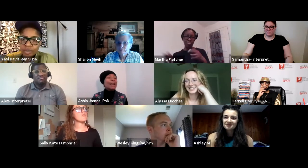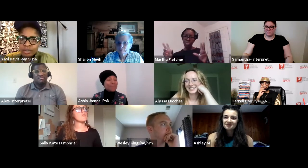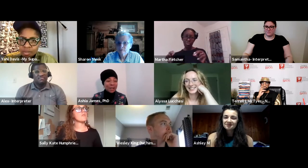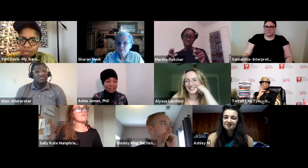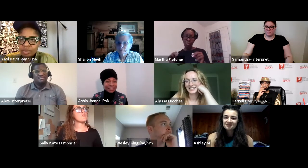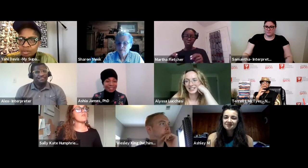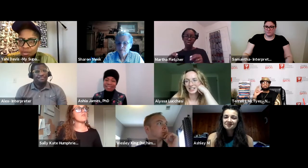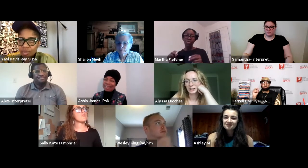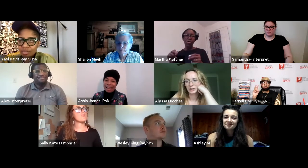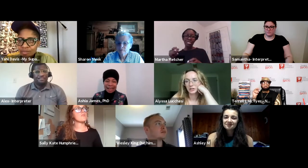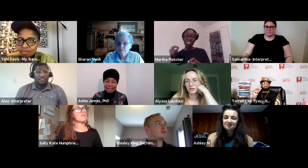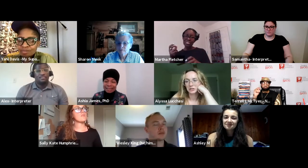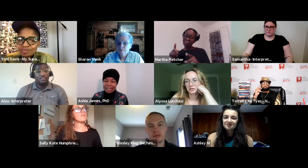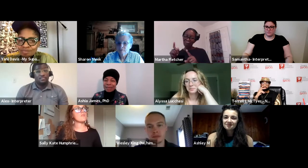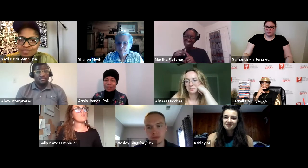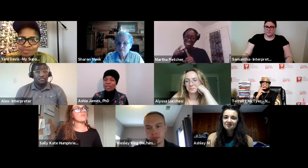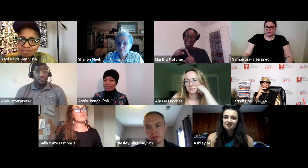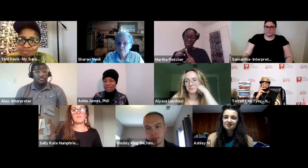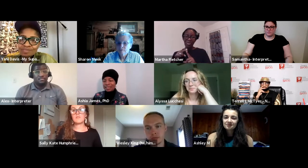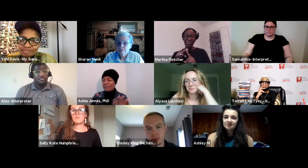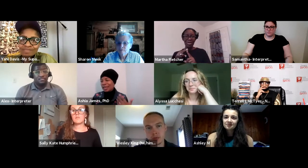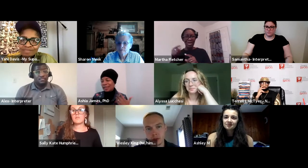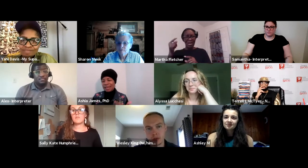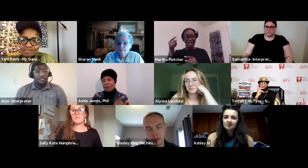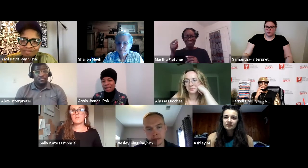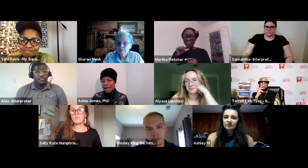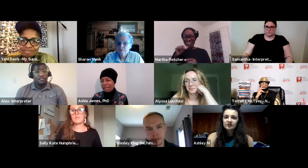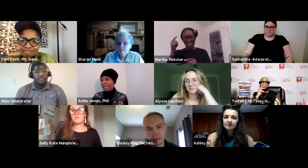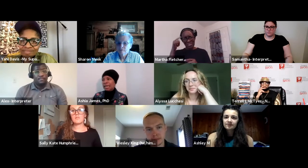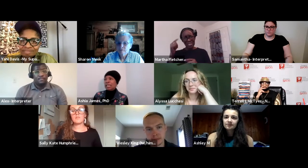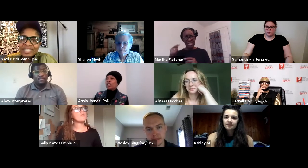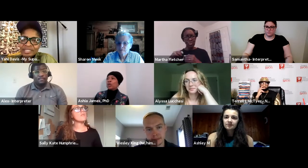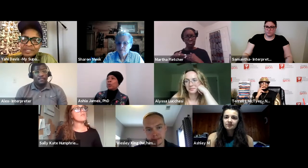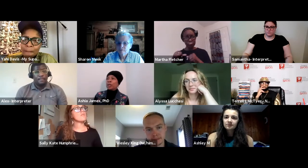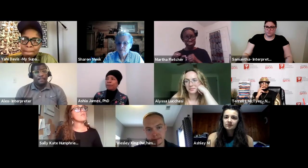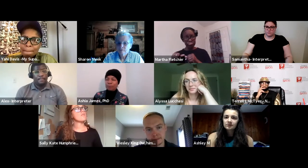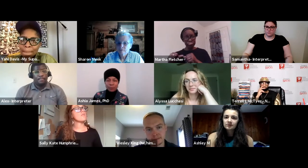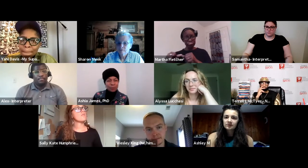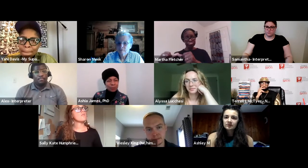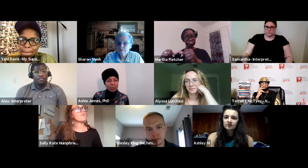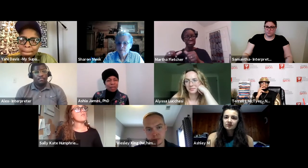just temporary. I didn't think it was going to be something that would last. So